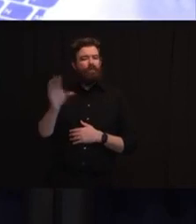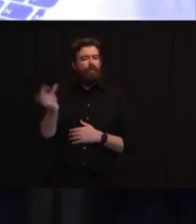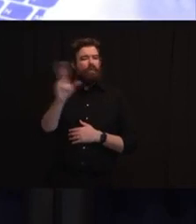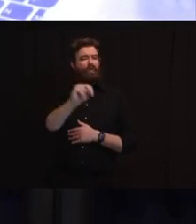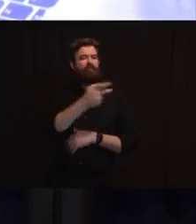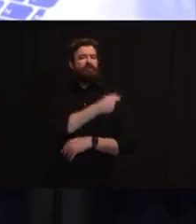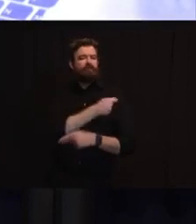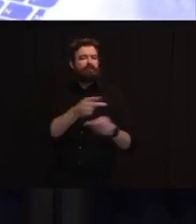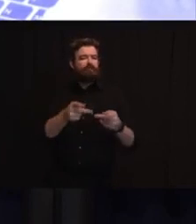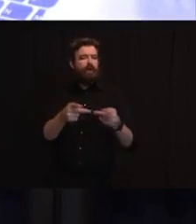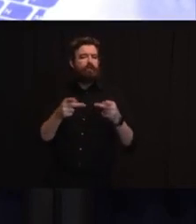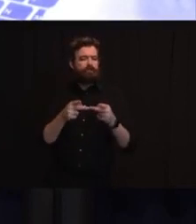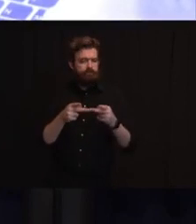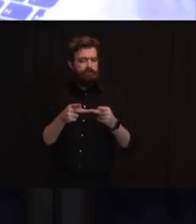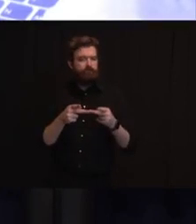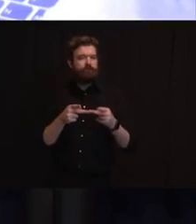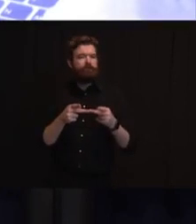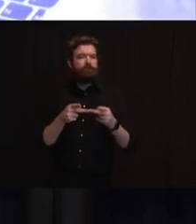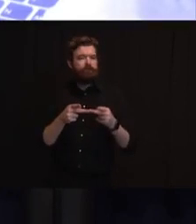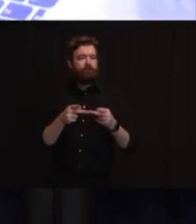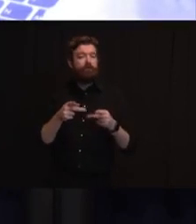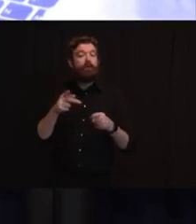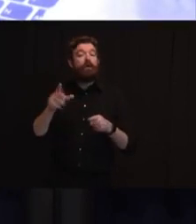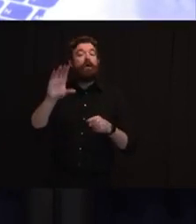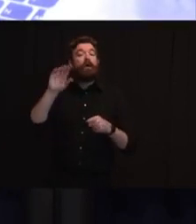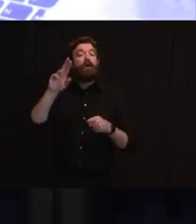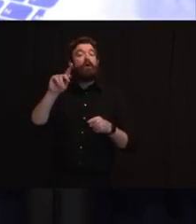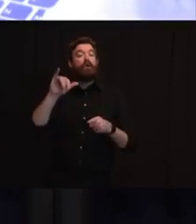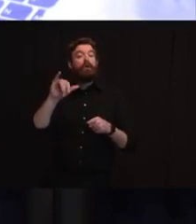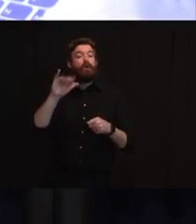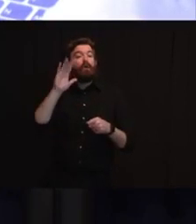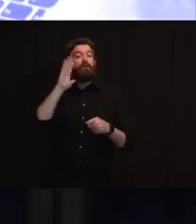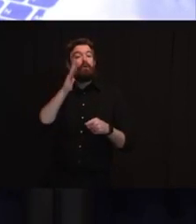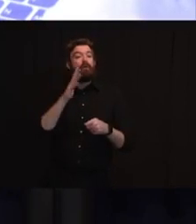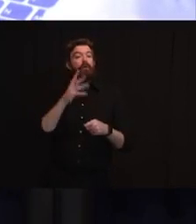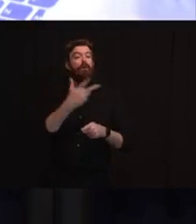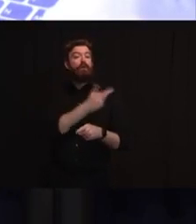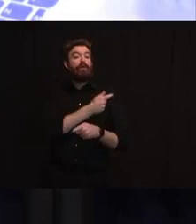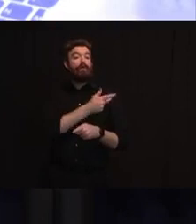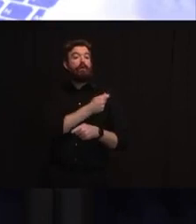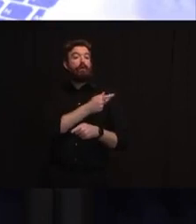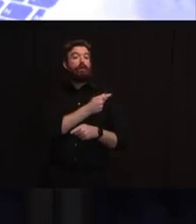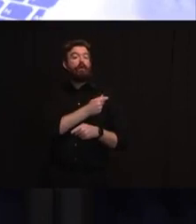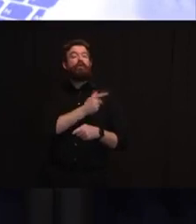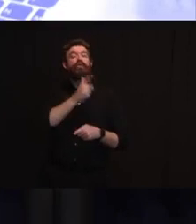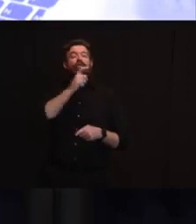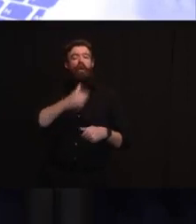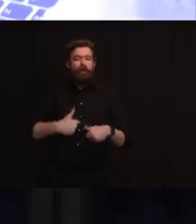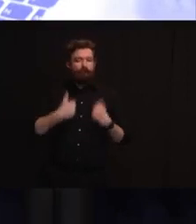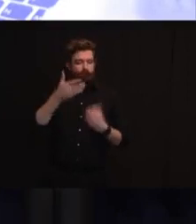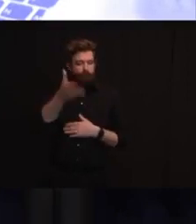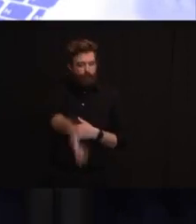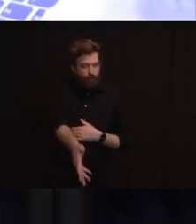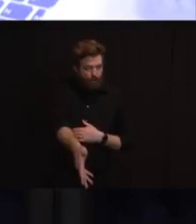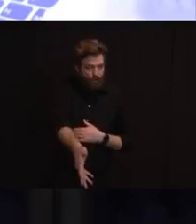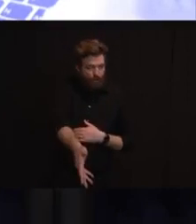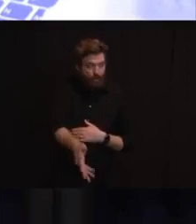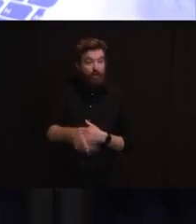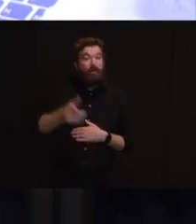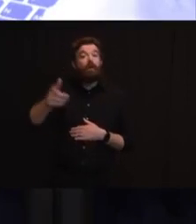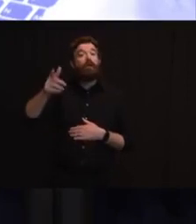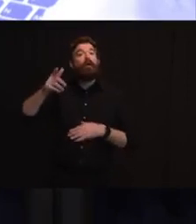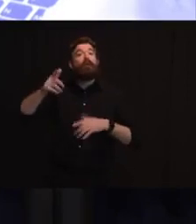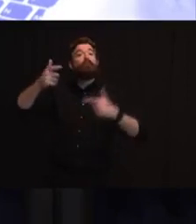give priority to the county residents first. So I want to make that clear. Go to a mega site that's with the